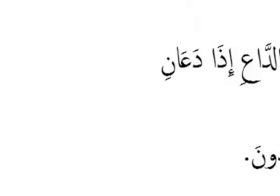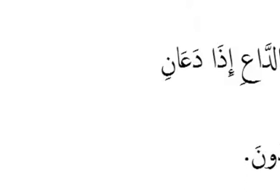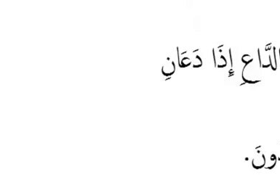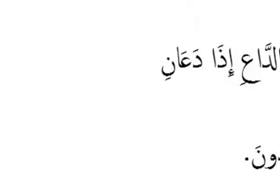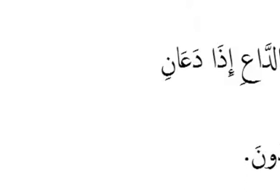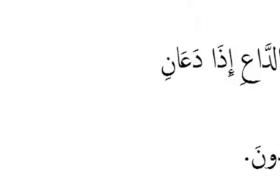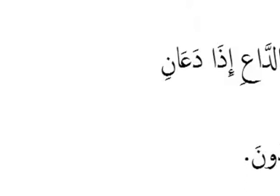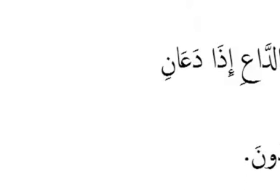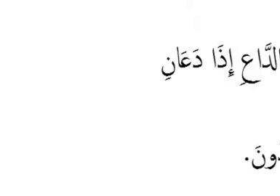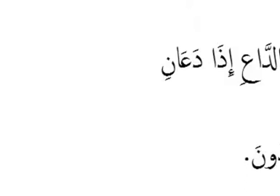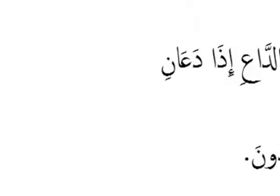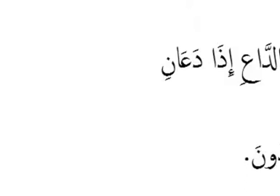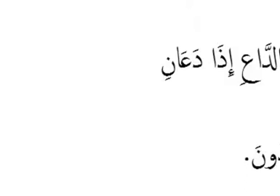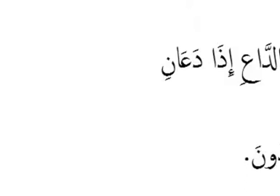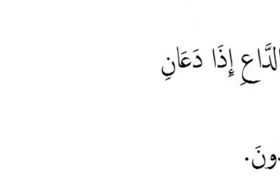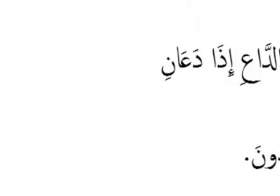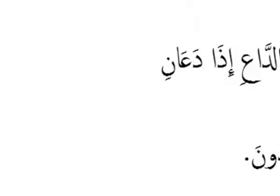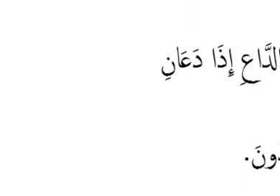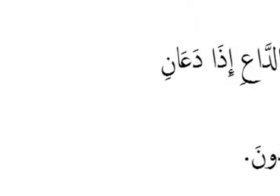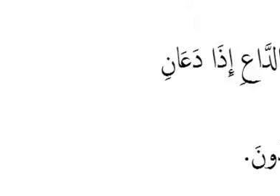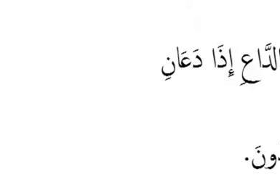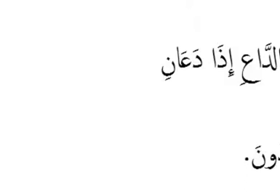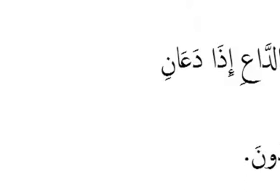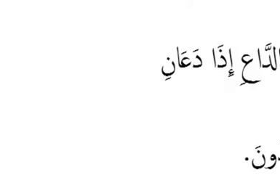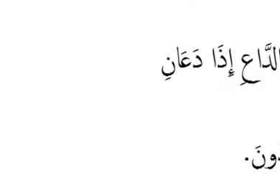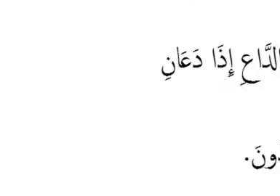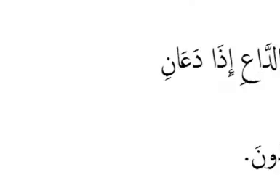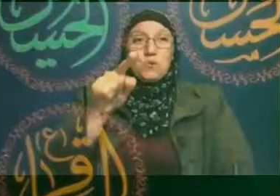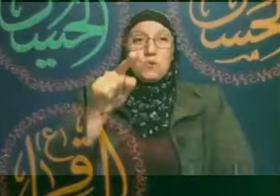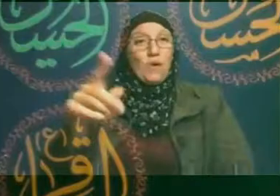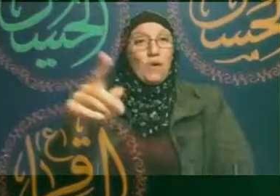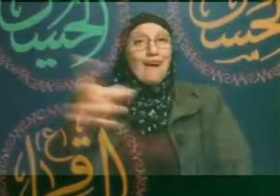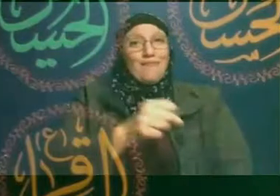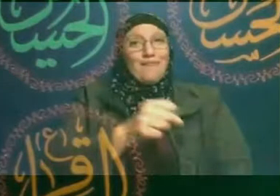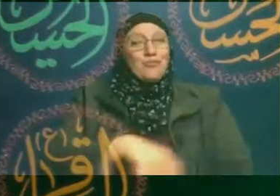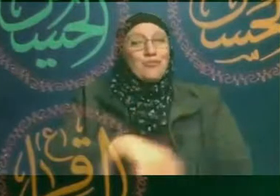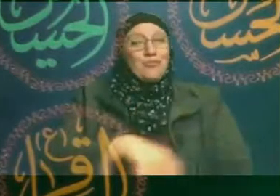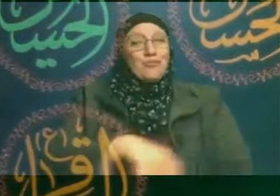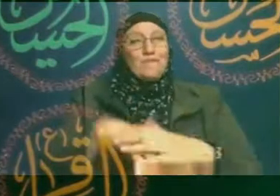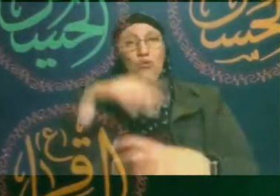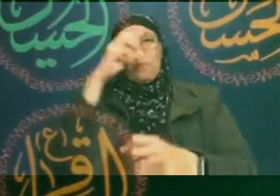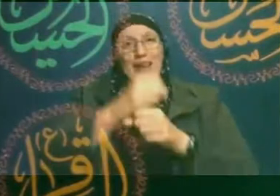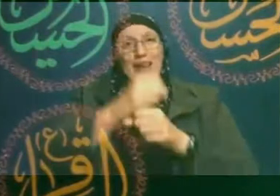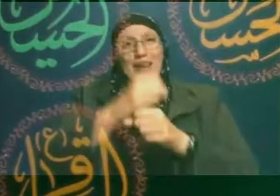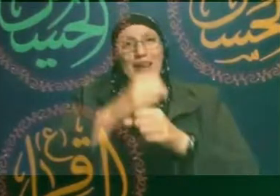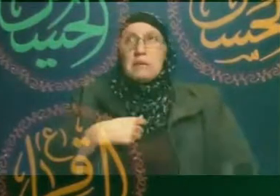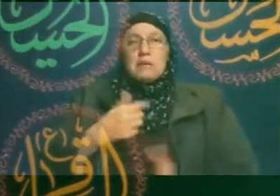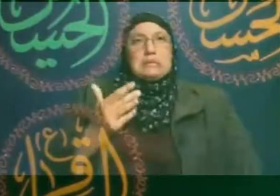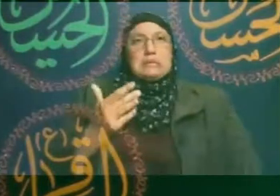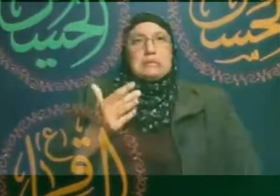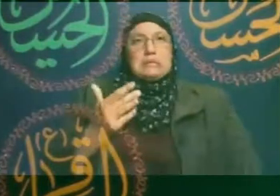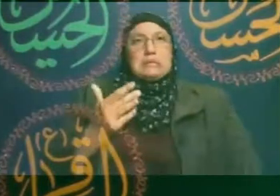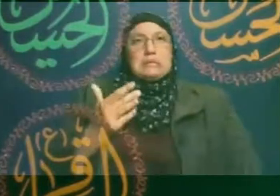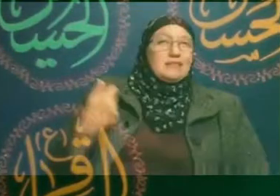you need to believe me. You need to believe in me, not with doubt. Believe that you are communicating with